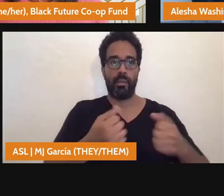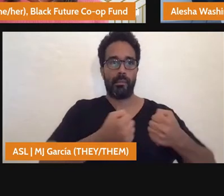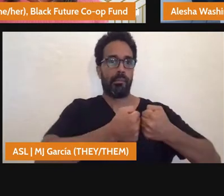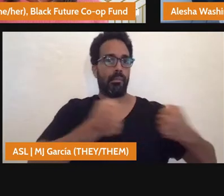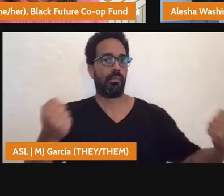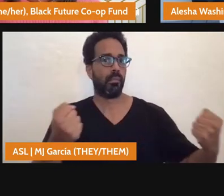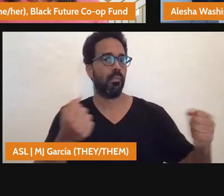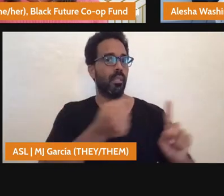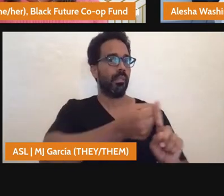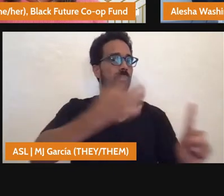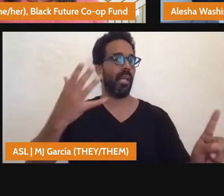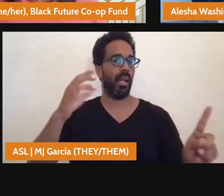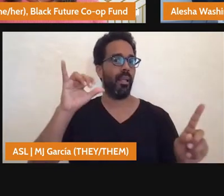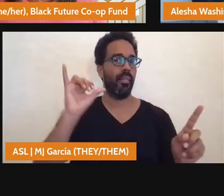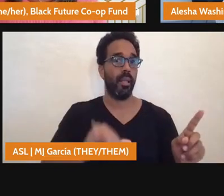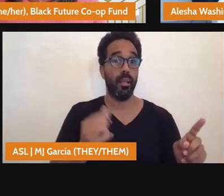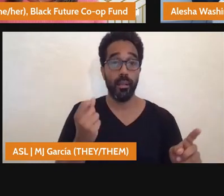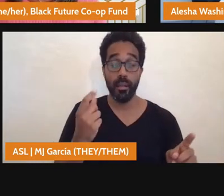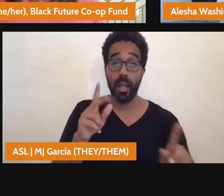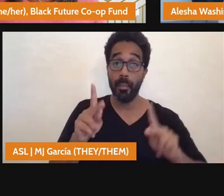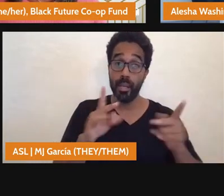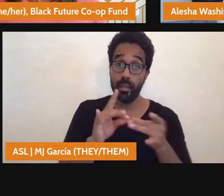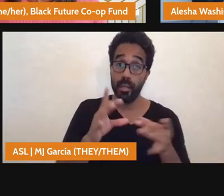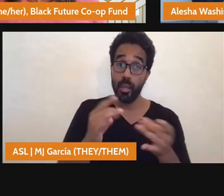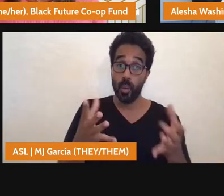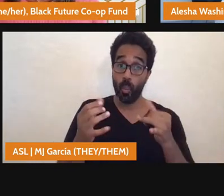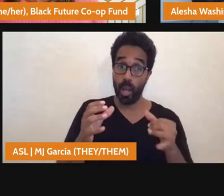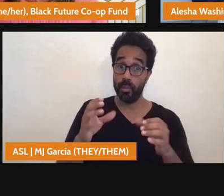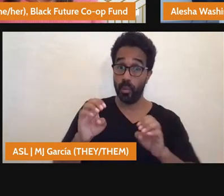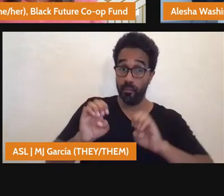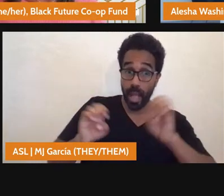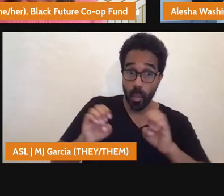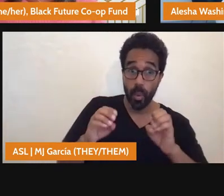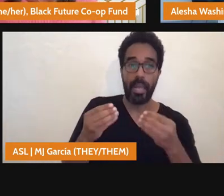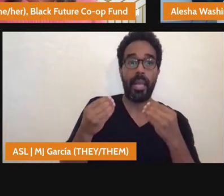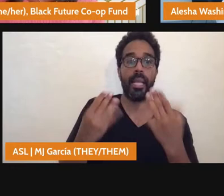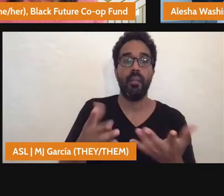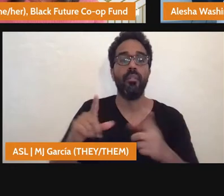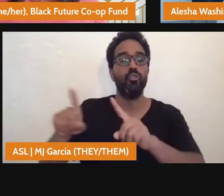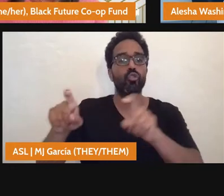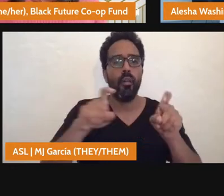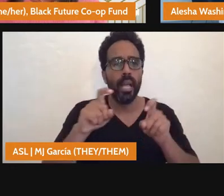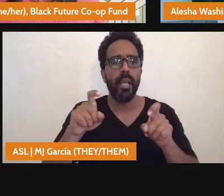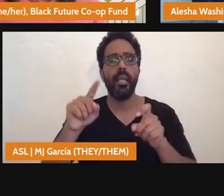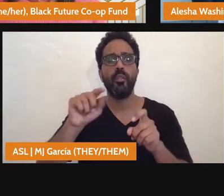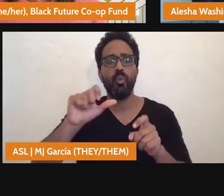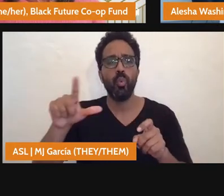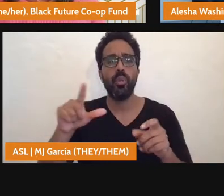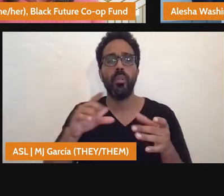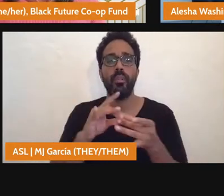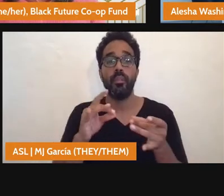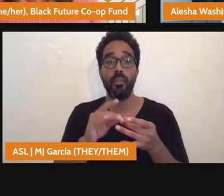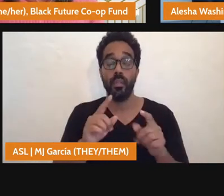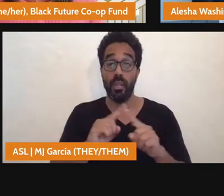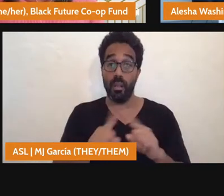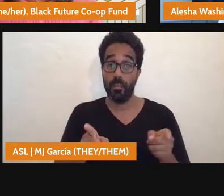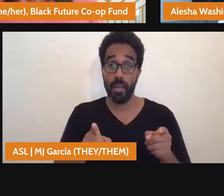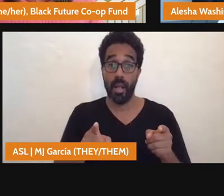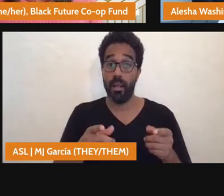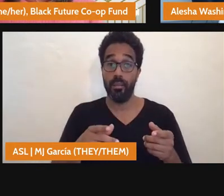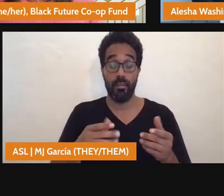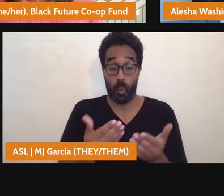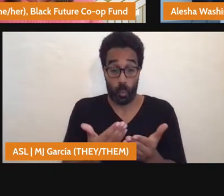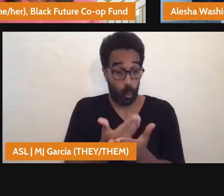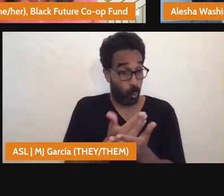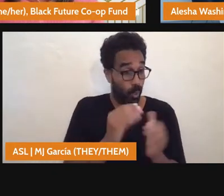tensions of like, we want to evaluate it and we want to give people survey tools and know the things, but like if we're talking about grassroots organizations, organizations that